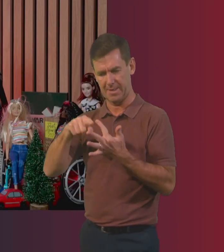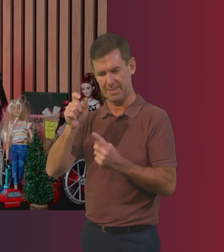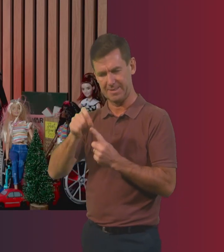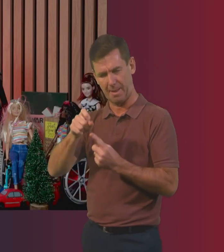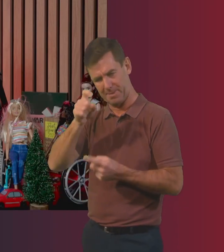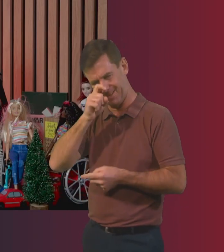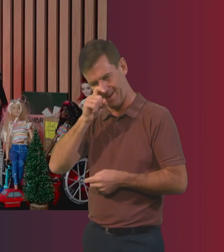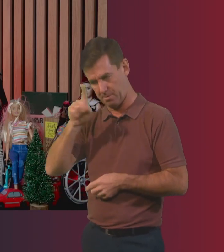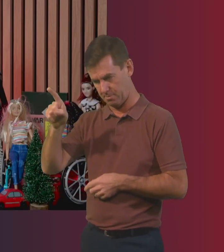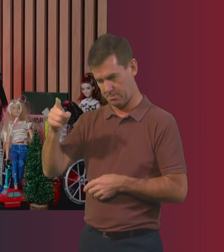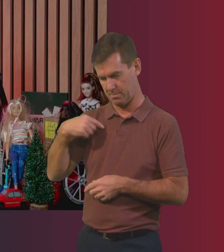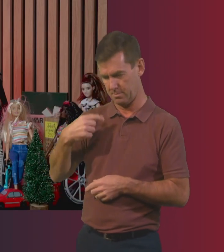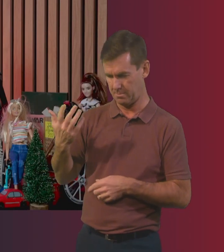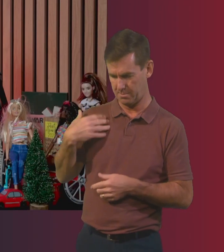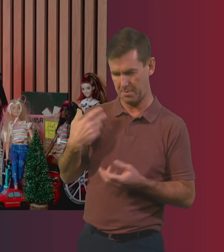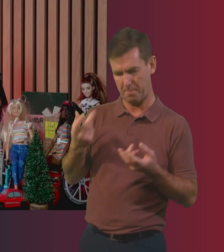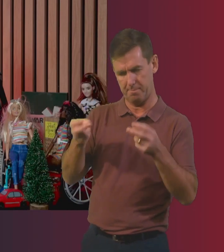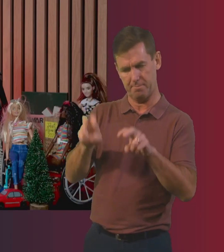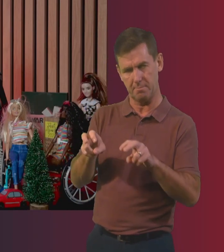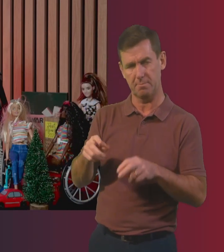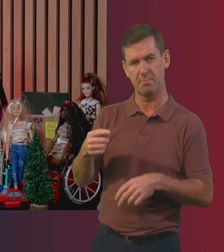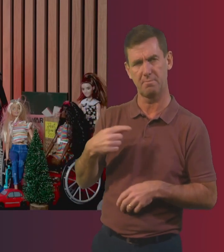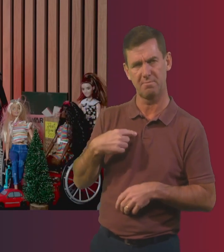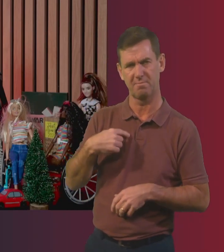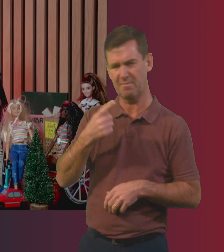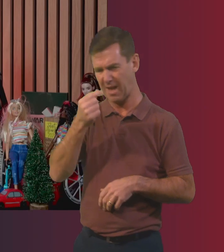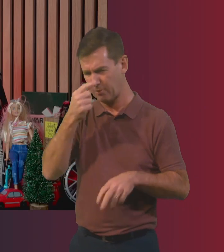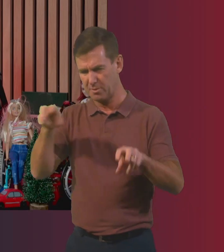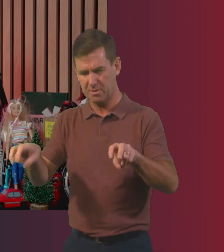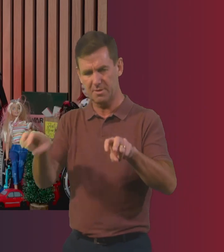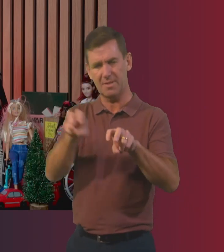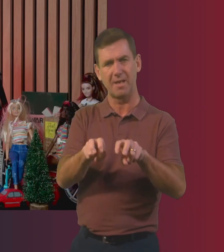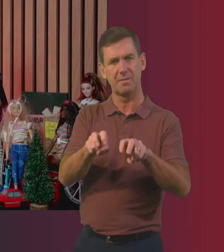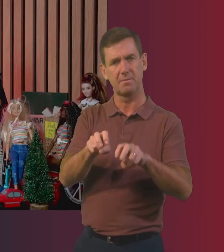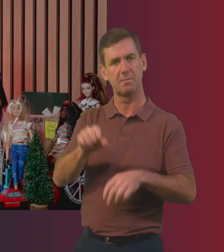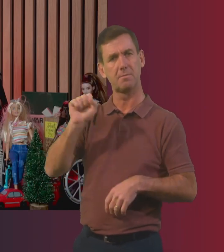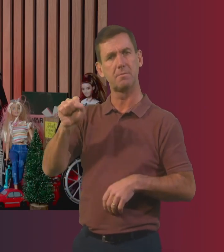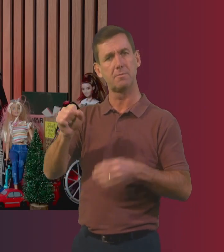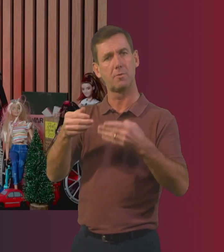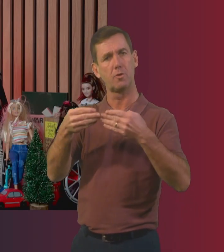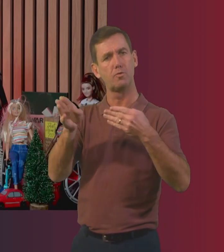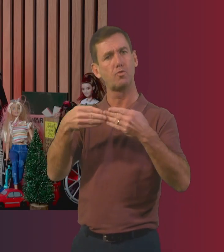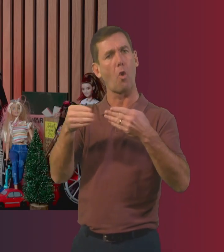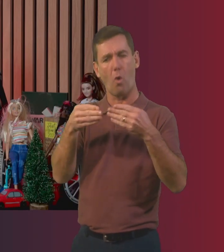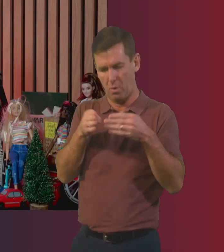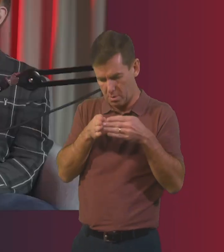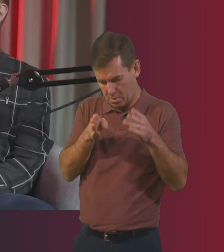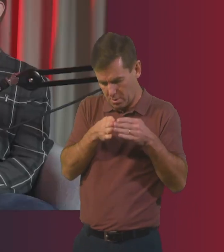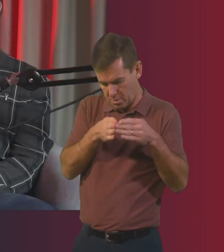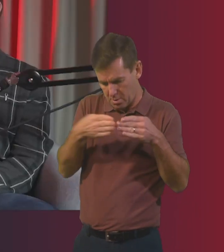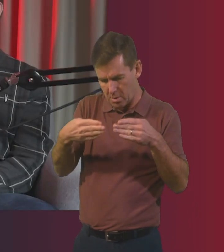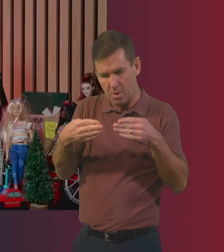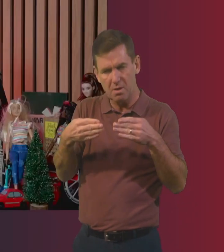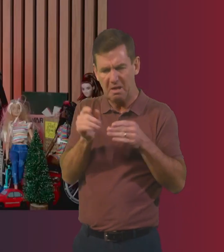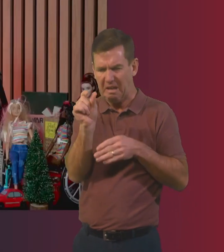hers one evening, and I said, I can just transfer with a sliding board, but her car doors wouldn't open wide enough for me to get my chair.